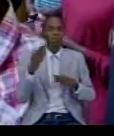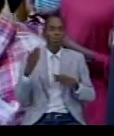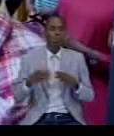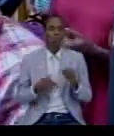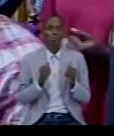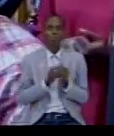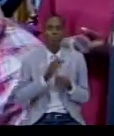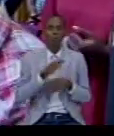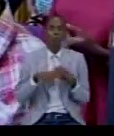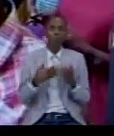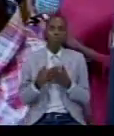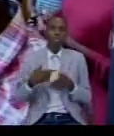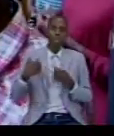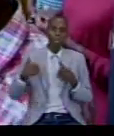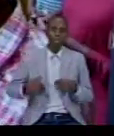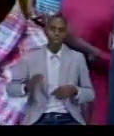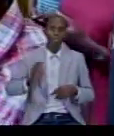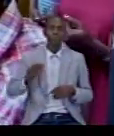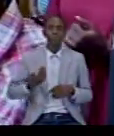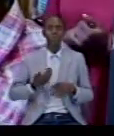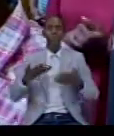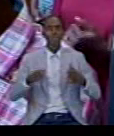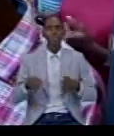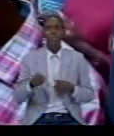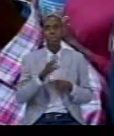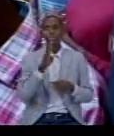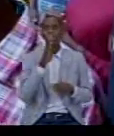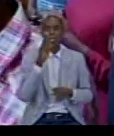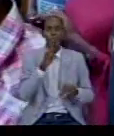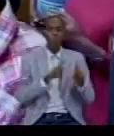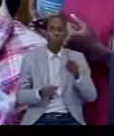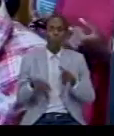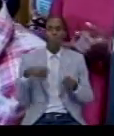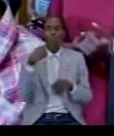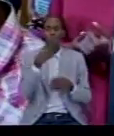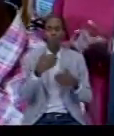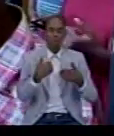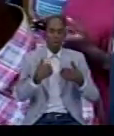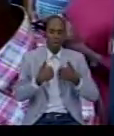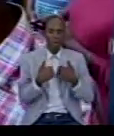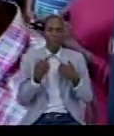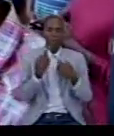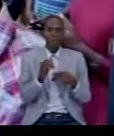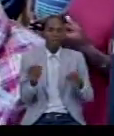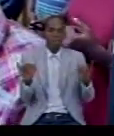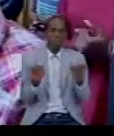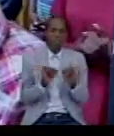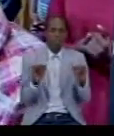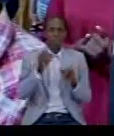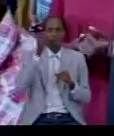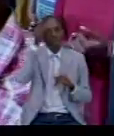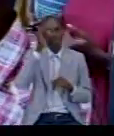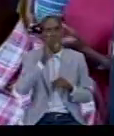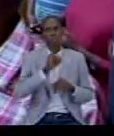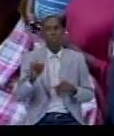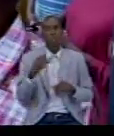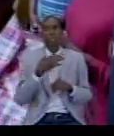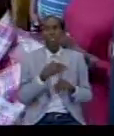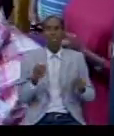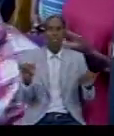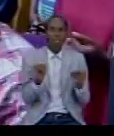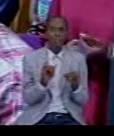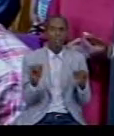soul, and all their mind. Let them be people who have the same understanding and the